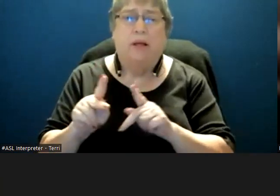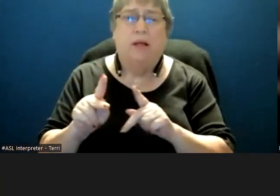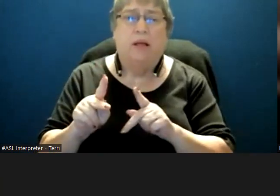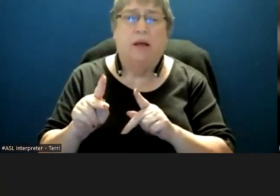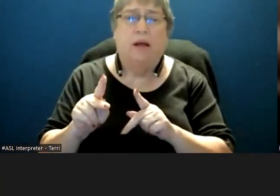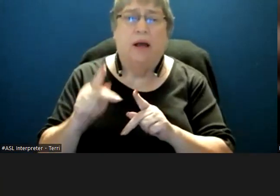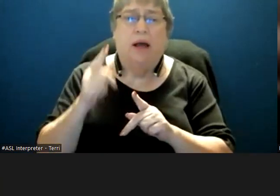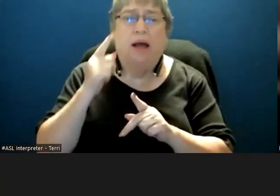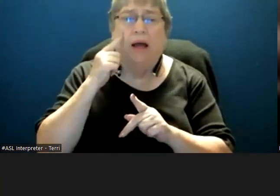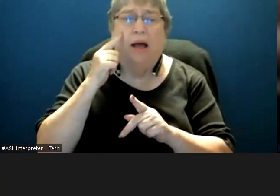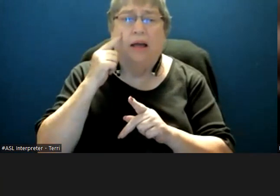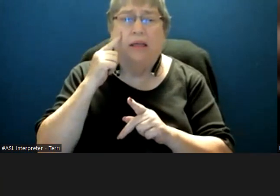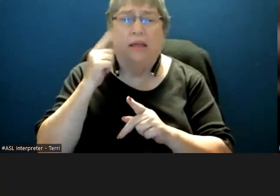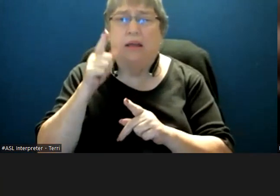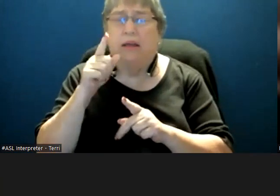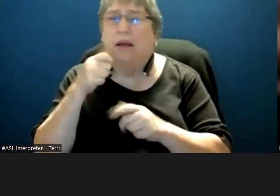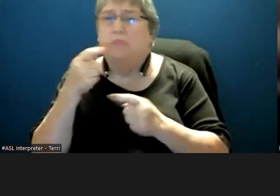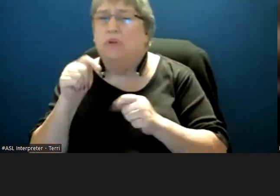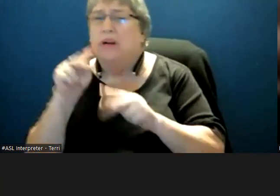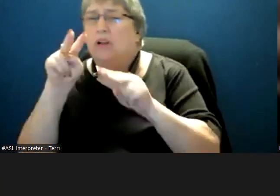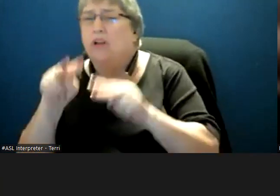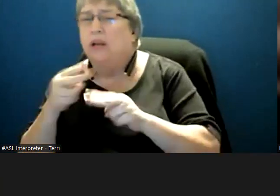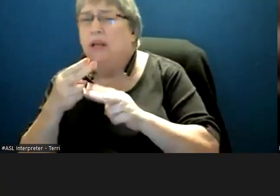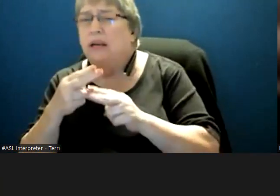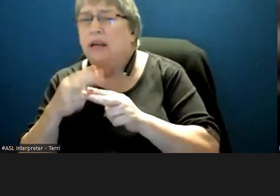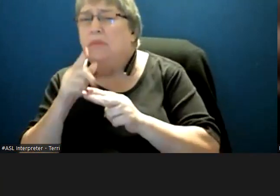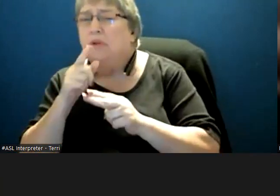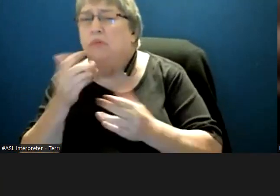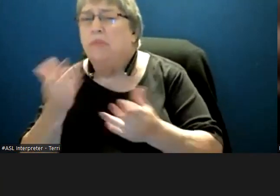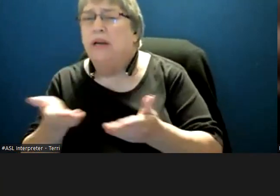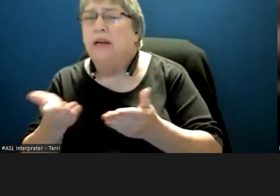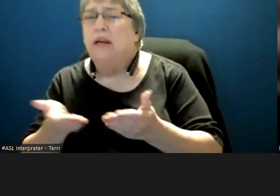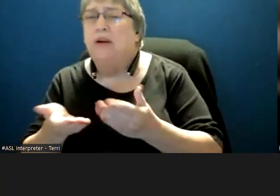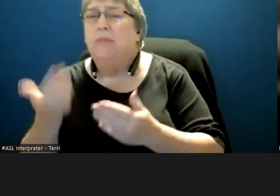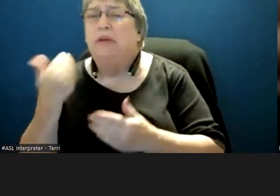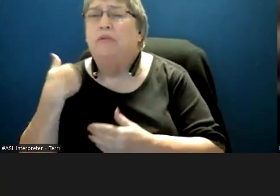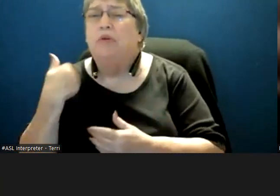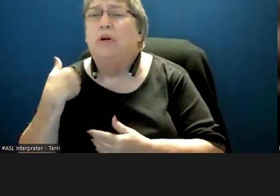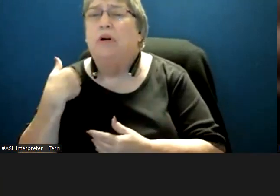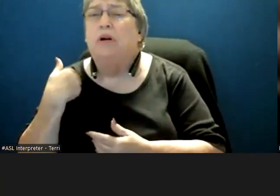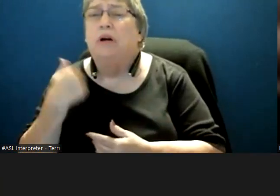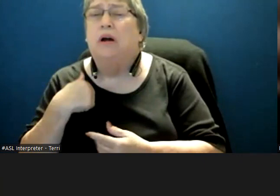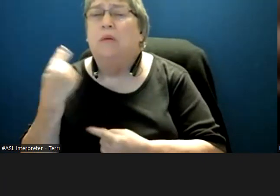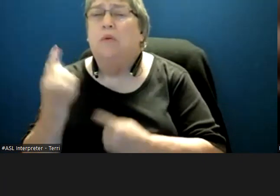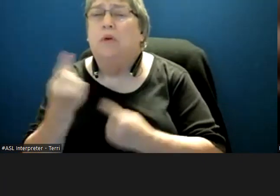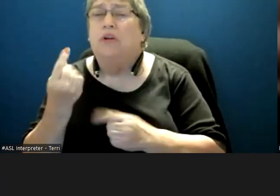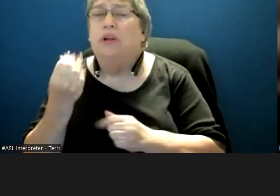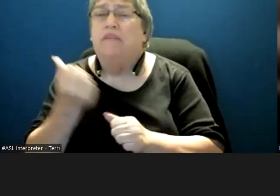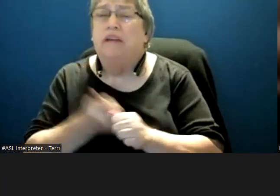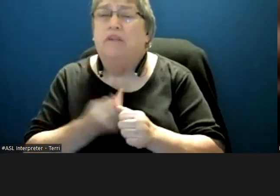group before. I'm trying to look at all the folks still in this room, just wondering if everyone's here, if we can get started or